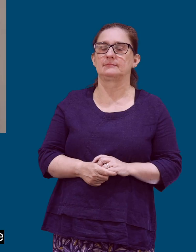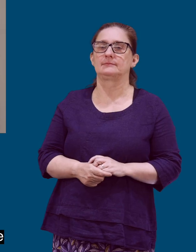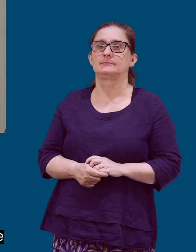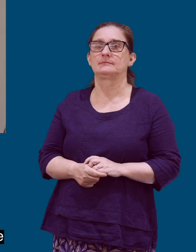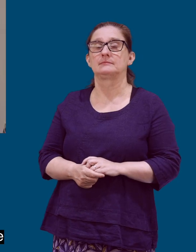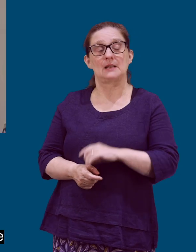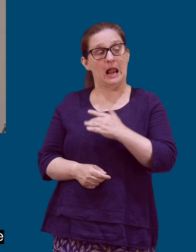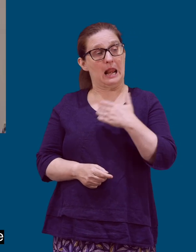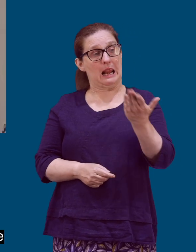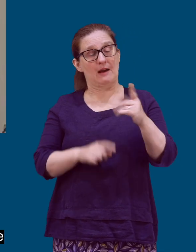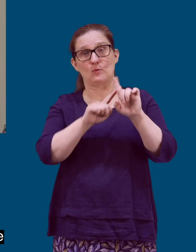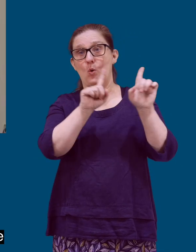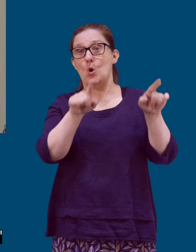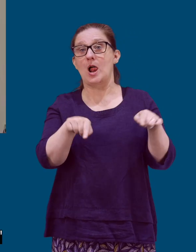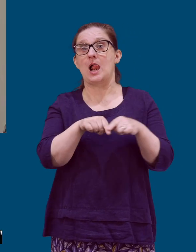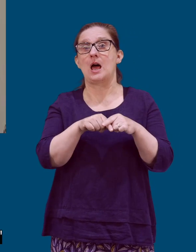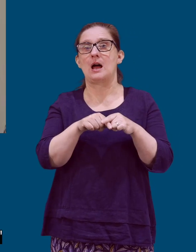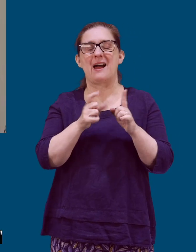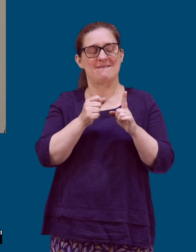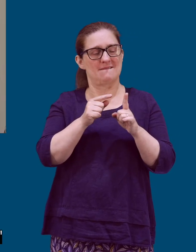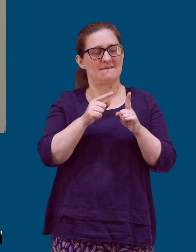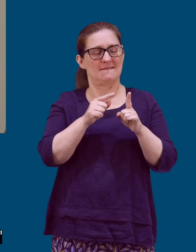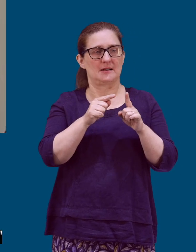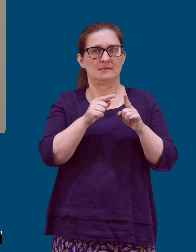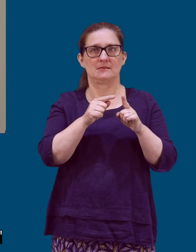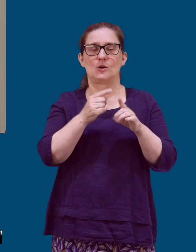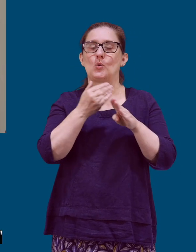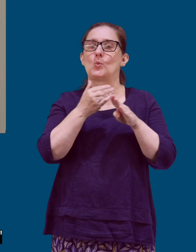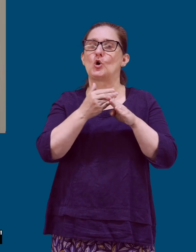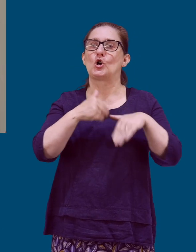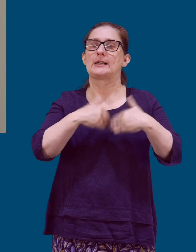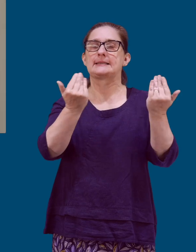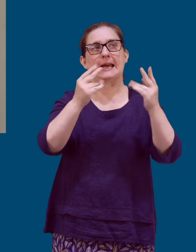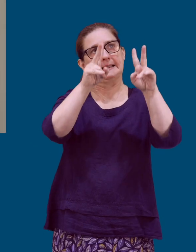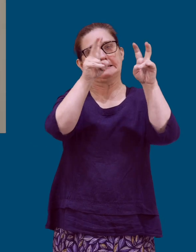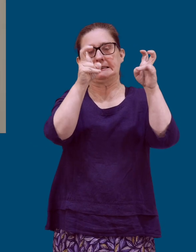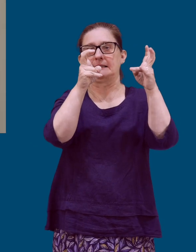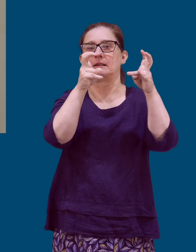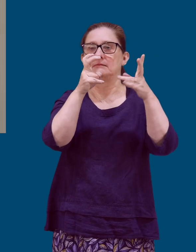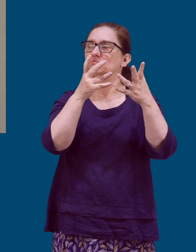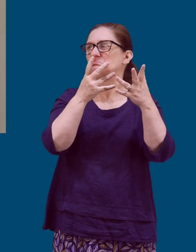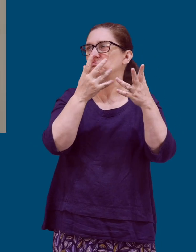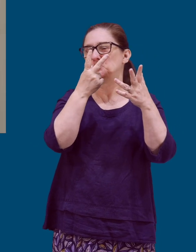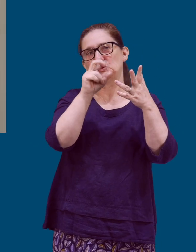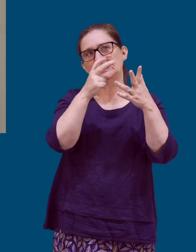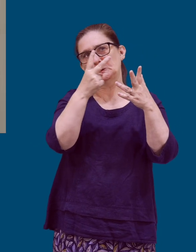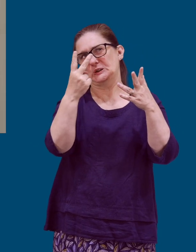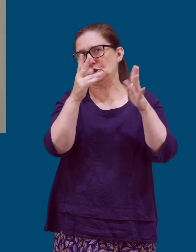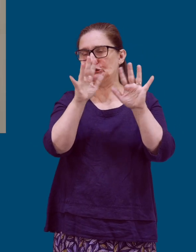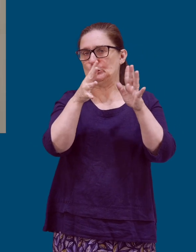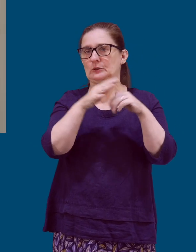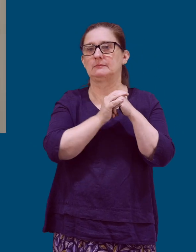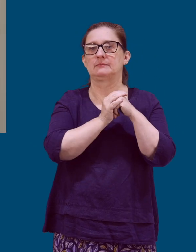On the left-hand wall from the entrance there starts a diagram titled Workday, with some time in 2022 written next to